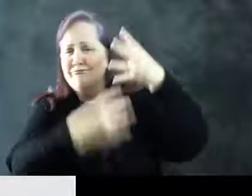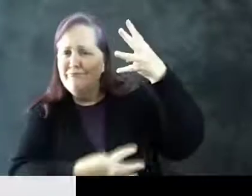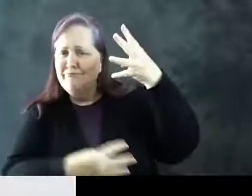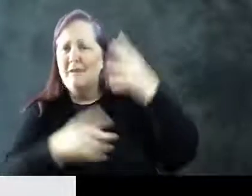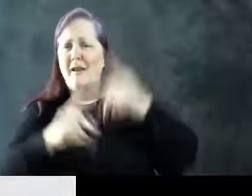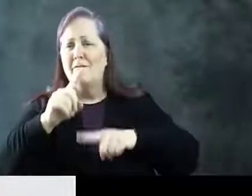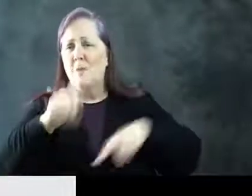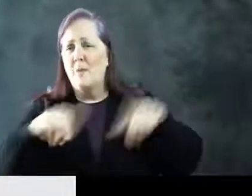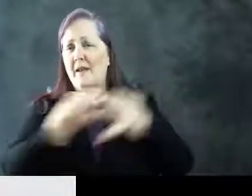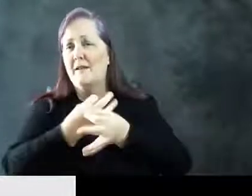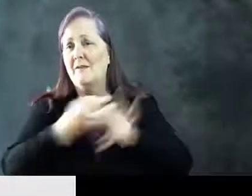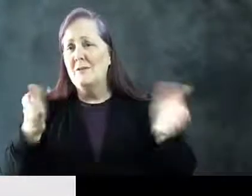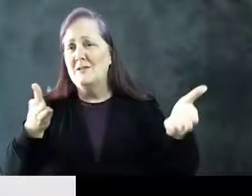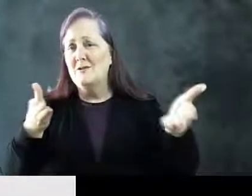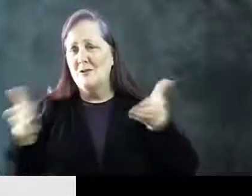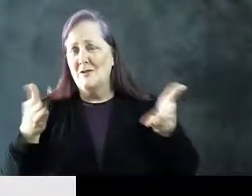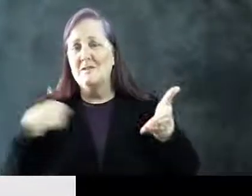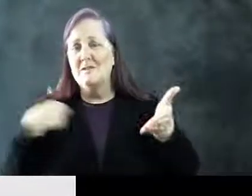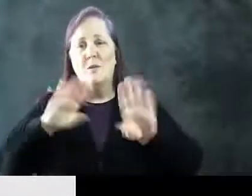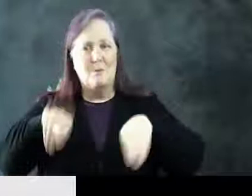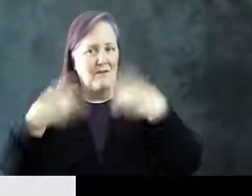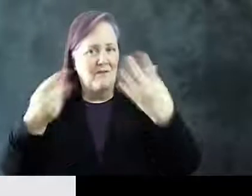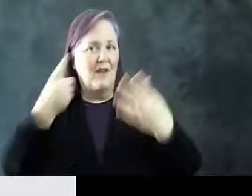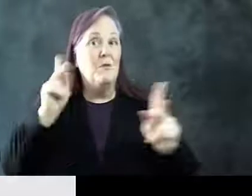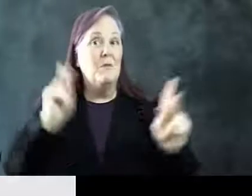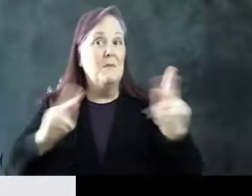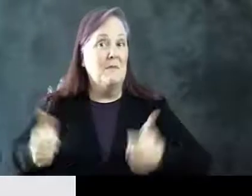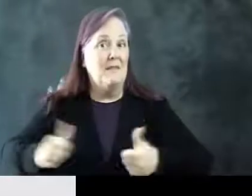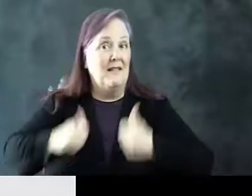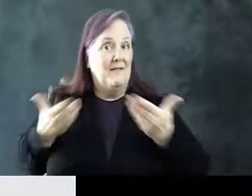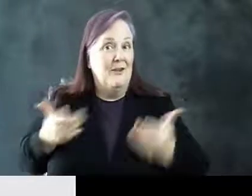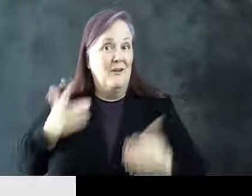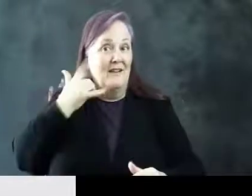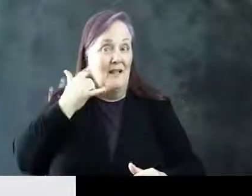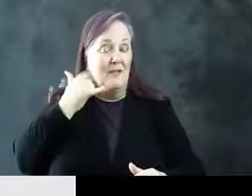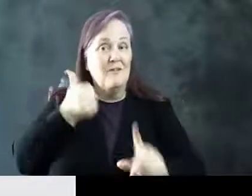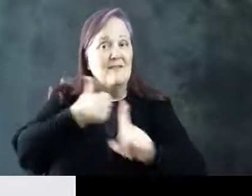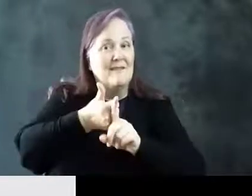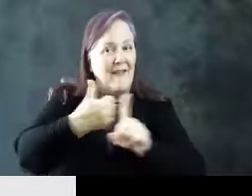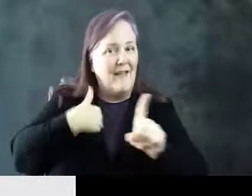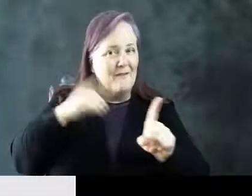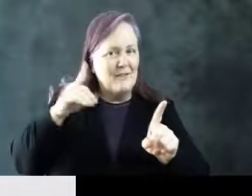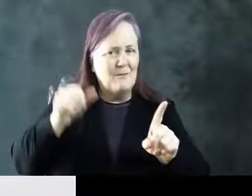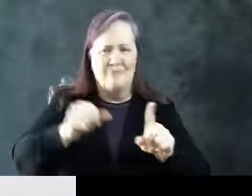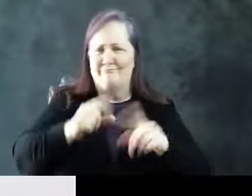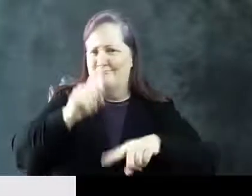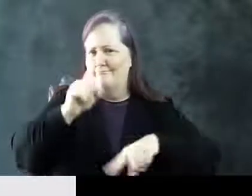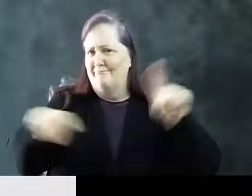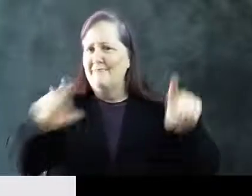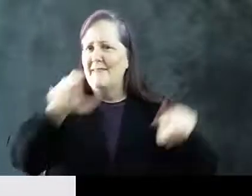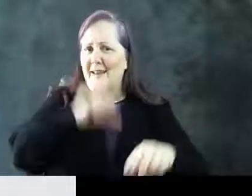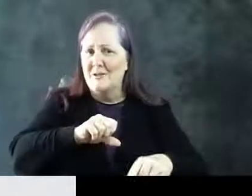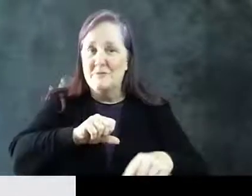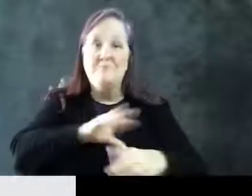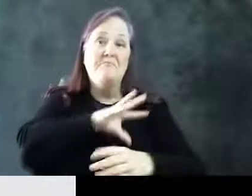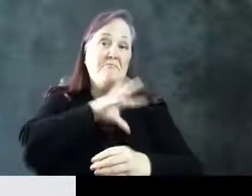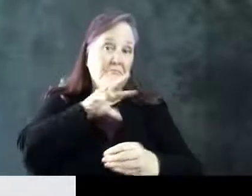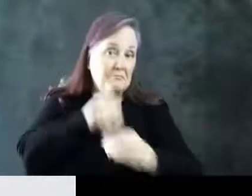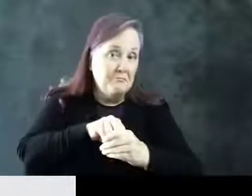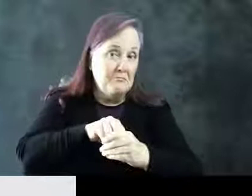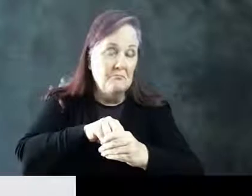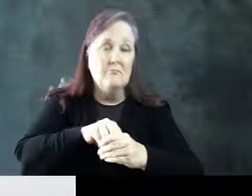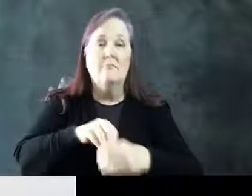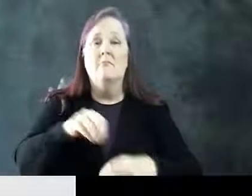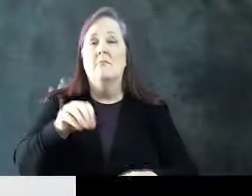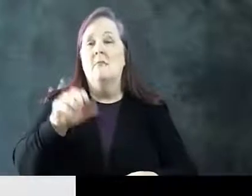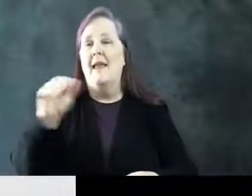services that we provide for Californians with disabilities of all ages. Services include our exchange, so we